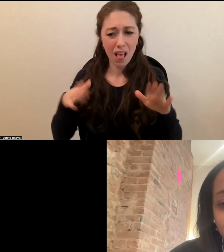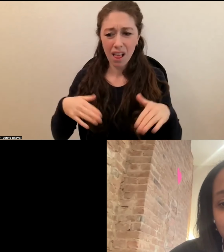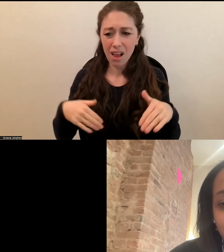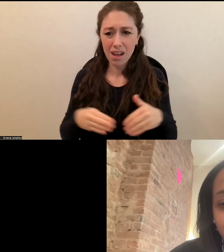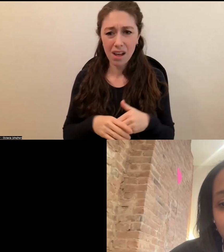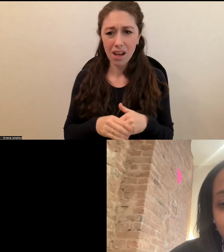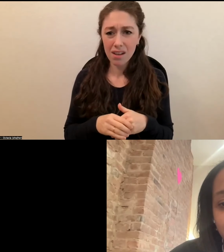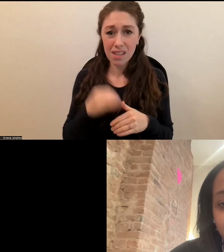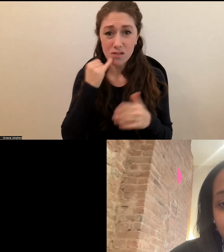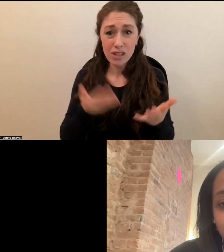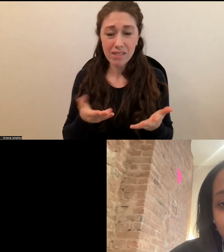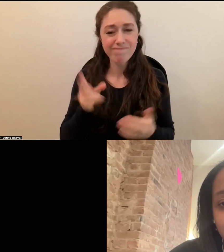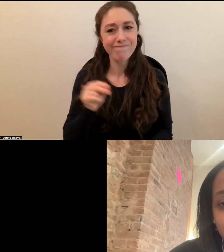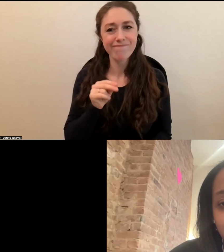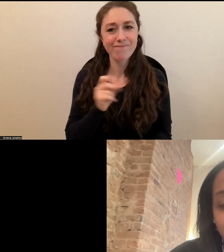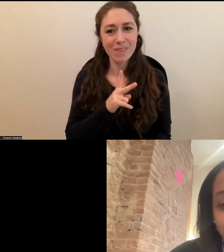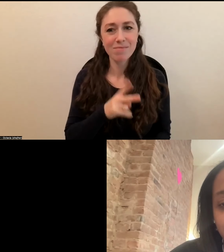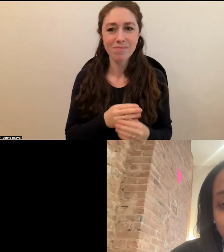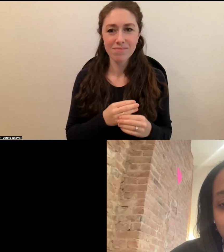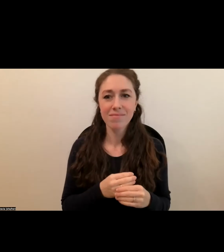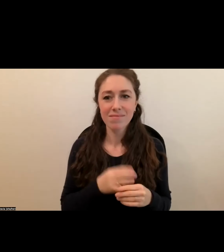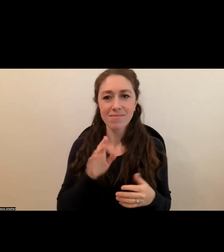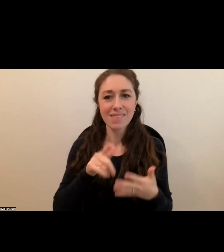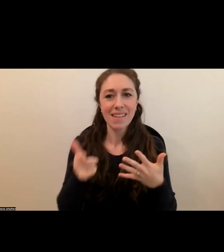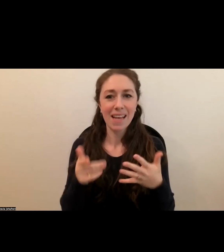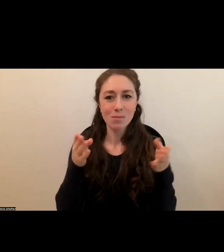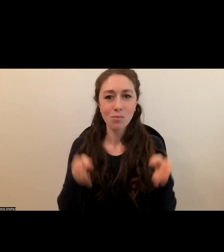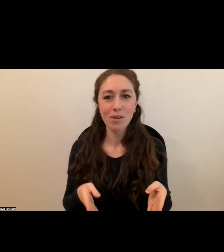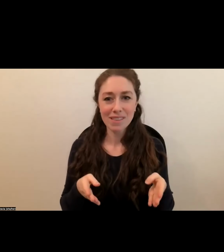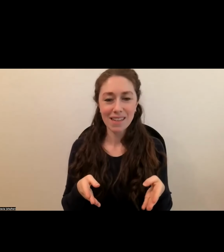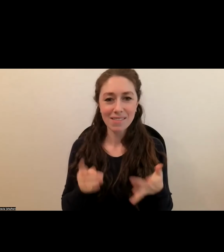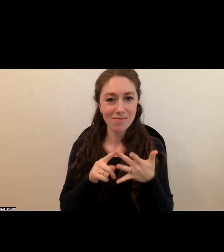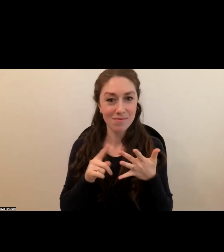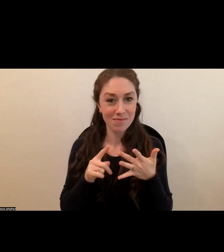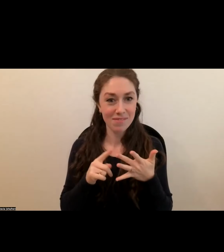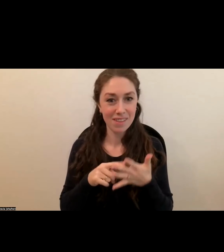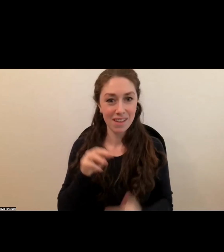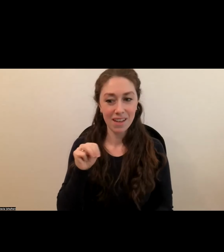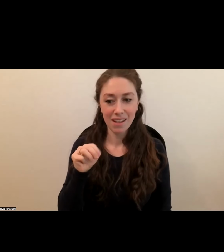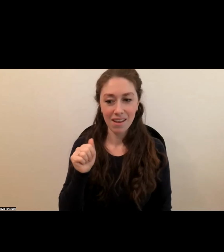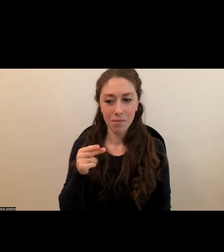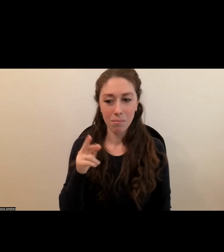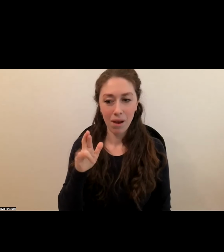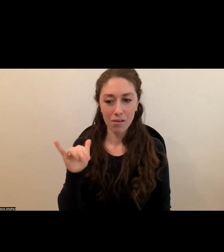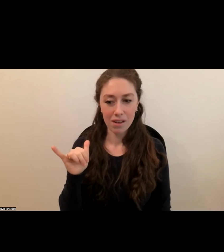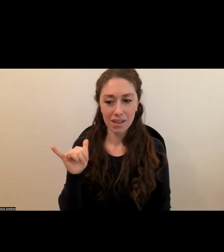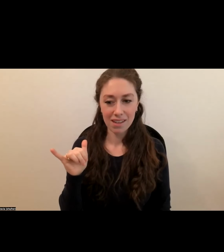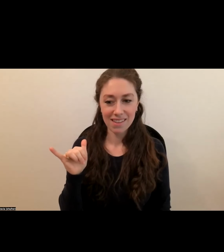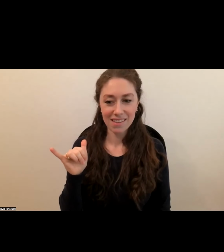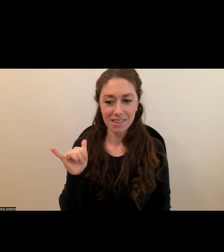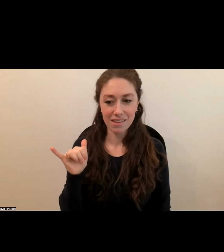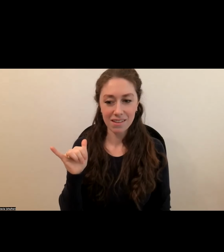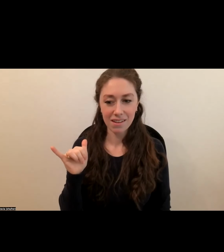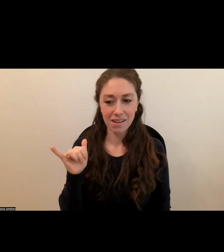Sahar, if you're here? Nope. Okay, so we're going to go to our next person, and that is Maori Carmel Holmes of Black Star